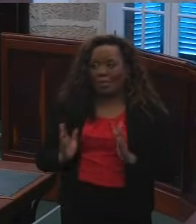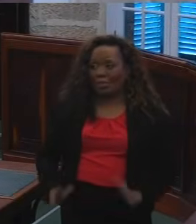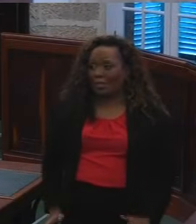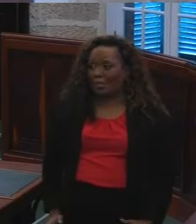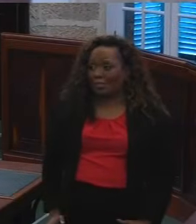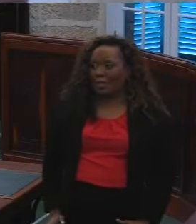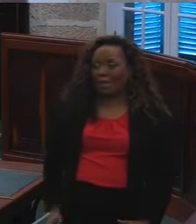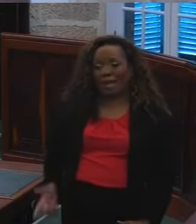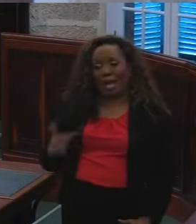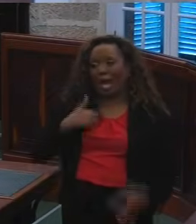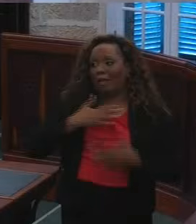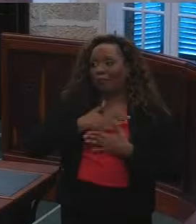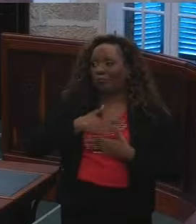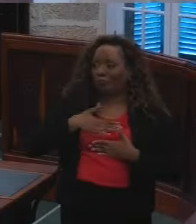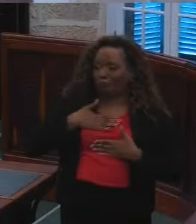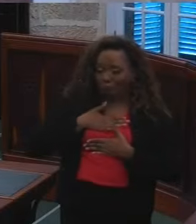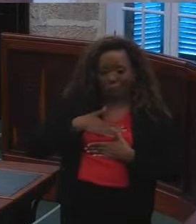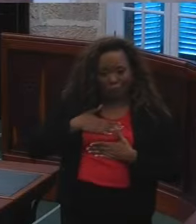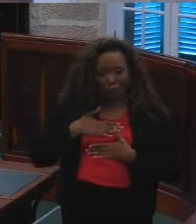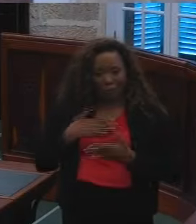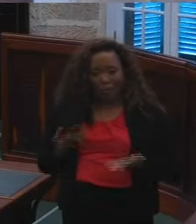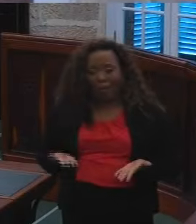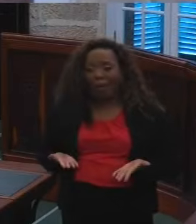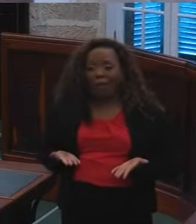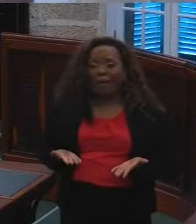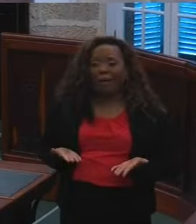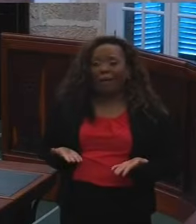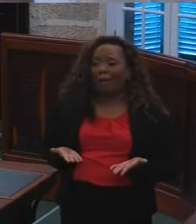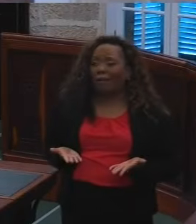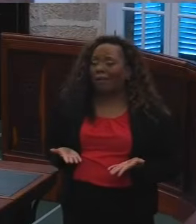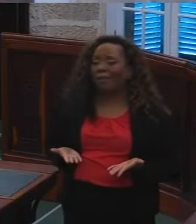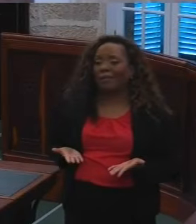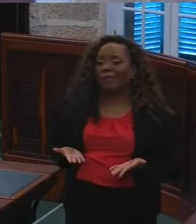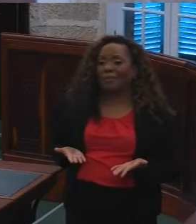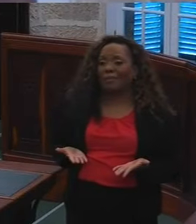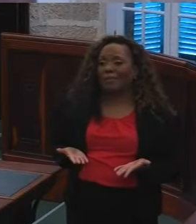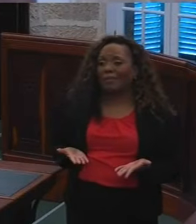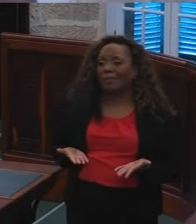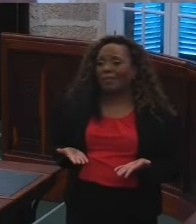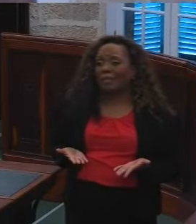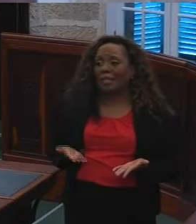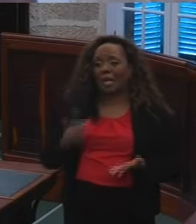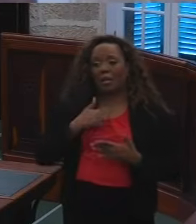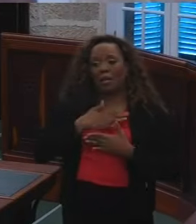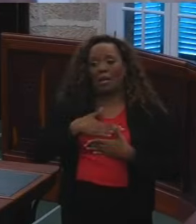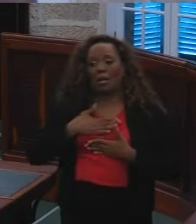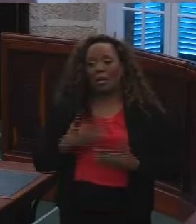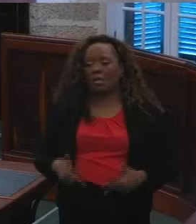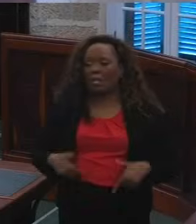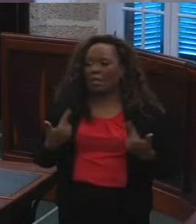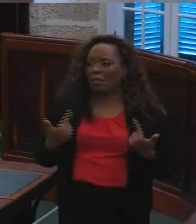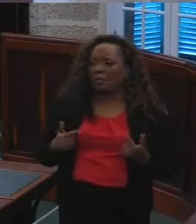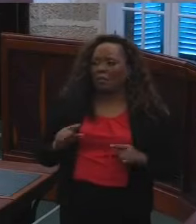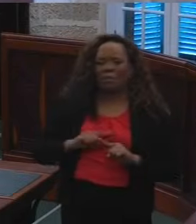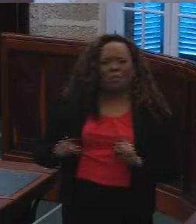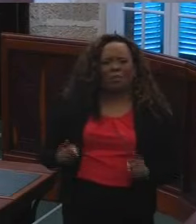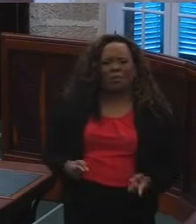filled as I speak. Although that, and albeit the fact that I'm enjoying it, there's no way that I should be here